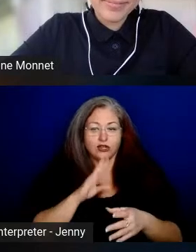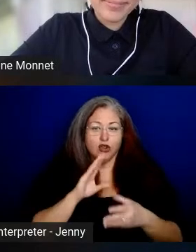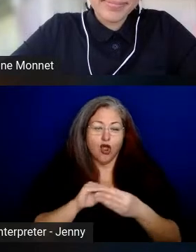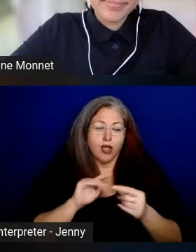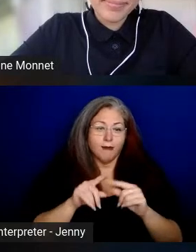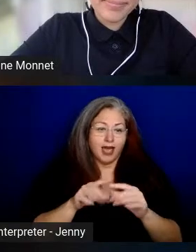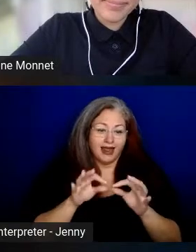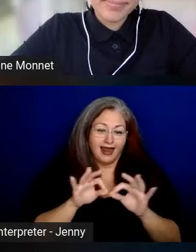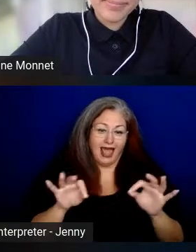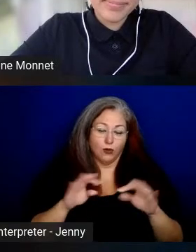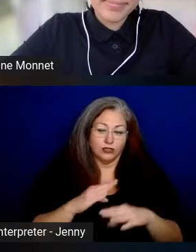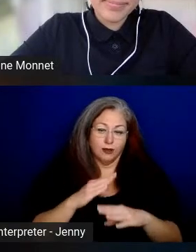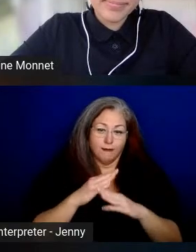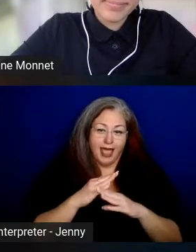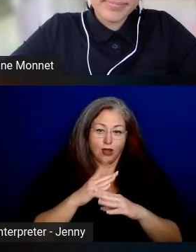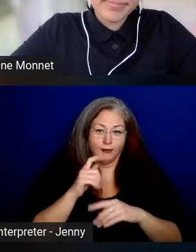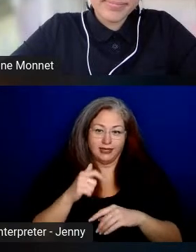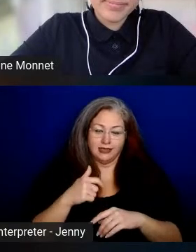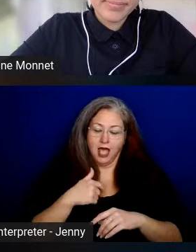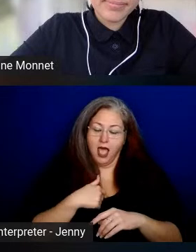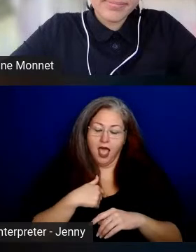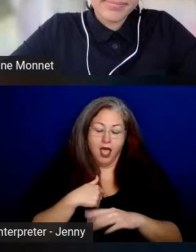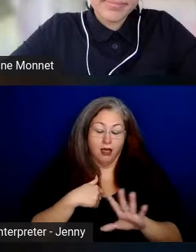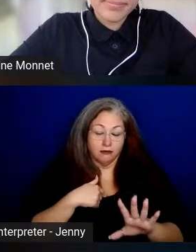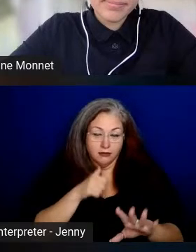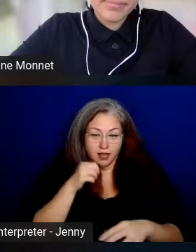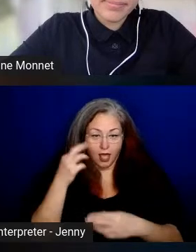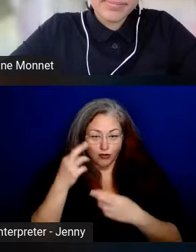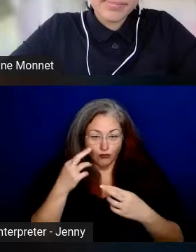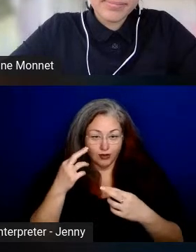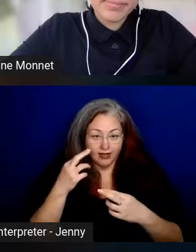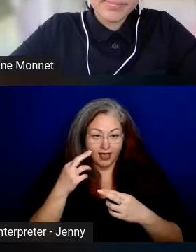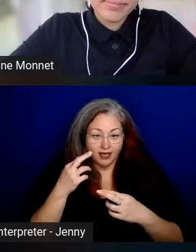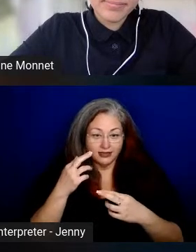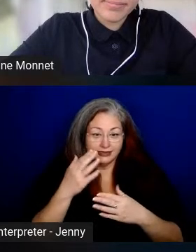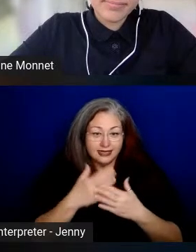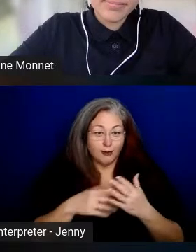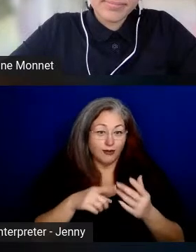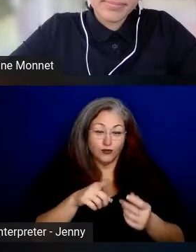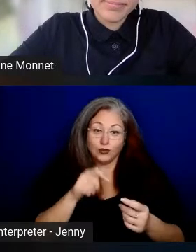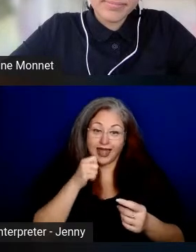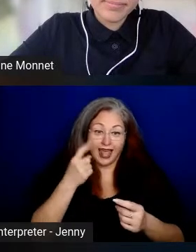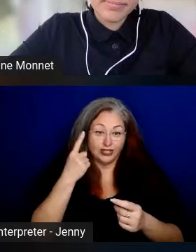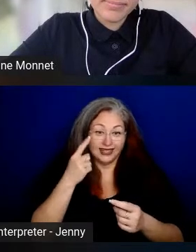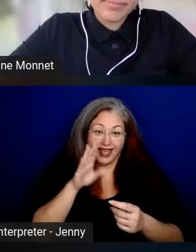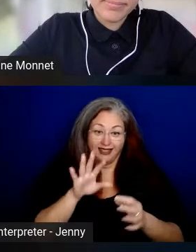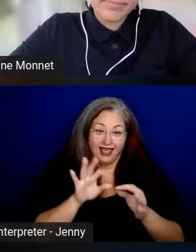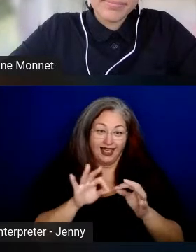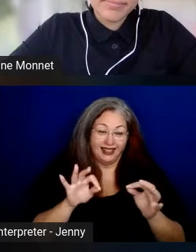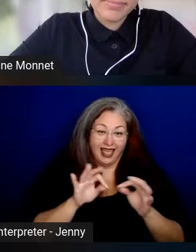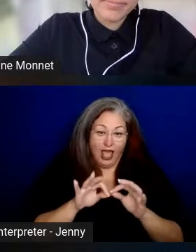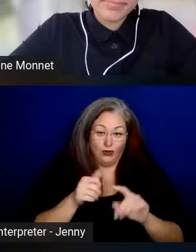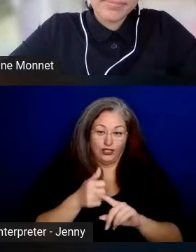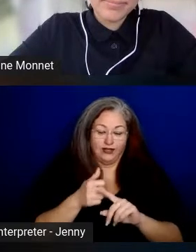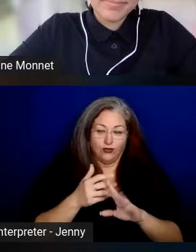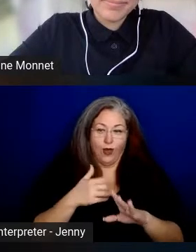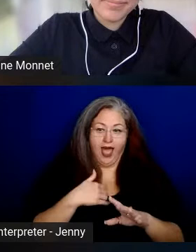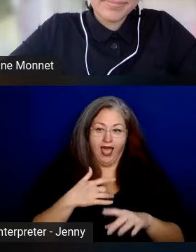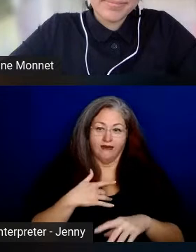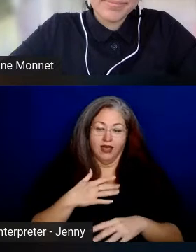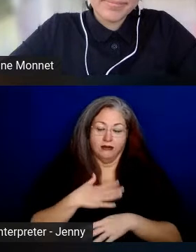language barrier they dealt with, because I didn't realize that some of you guys didn't understand the language itself. So I felt very